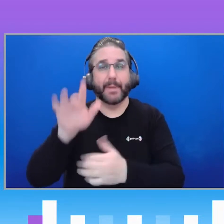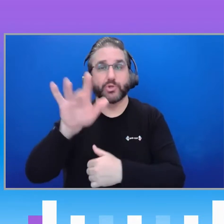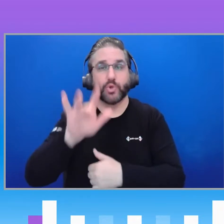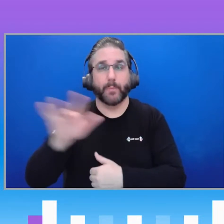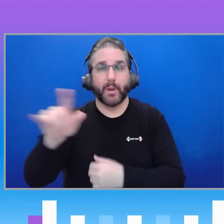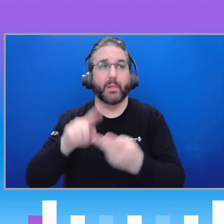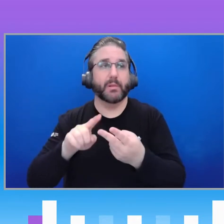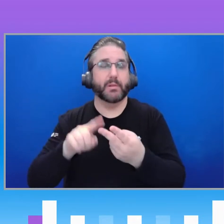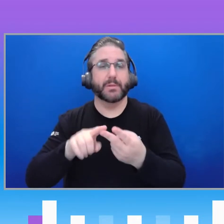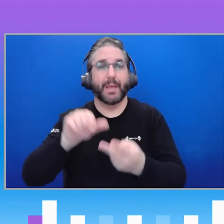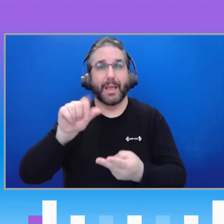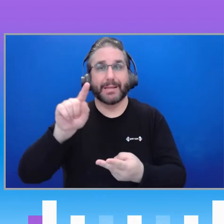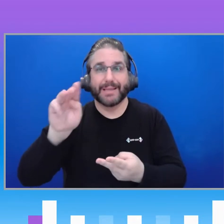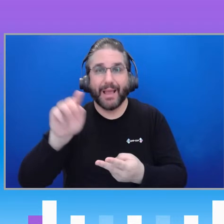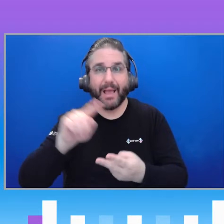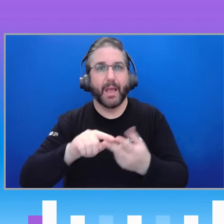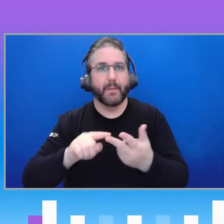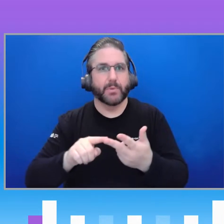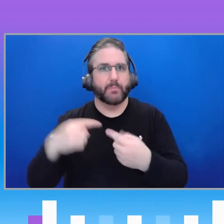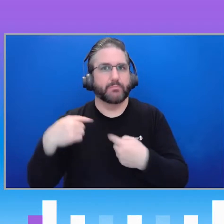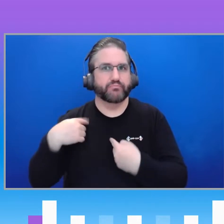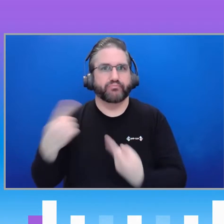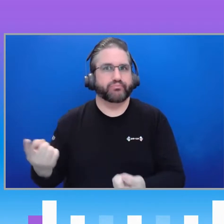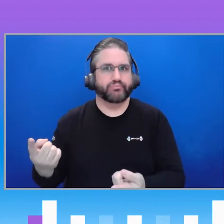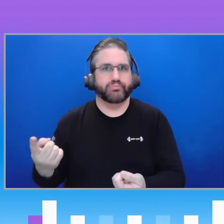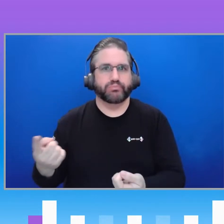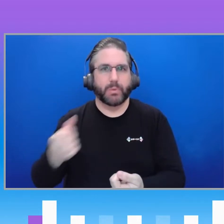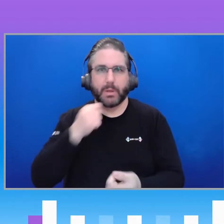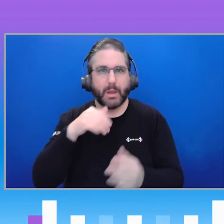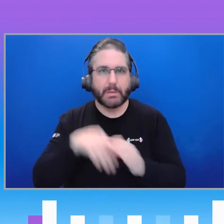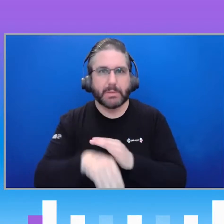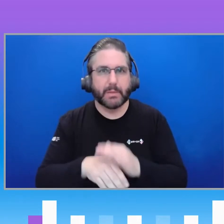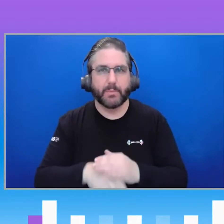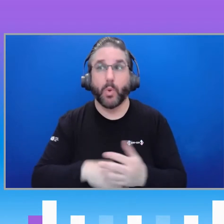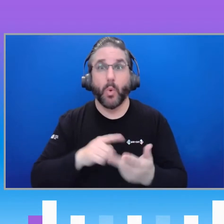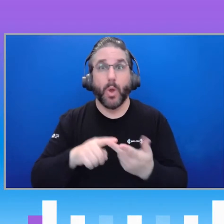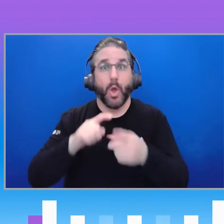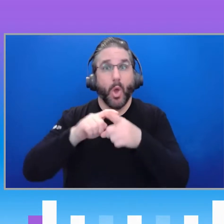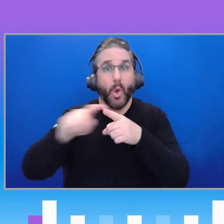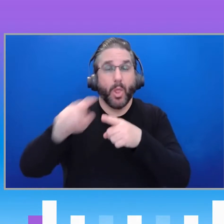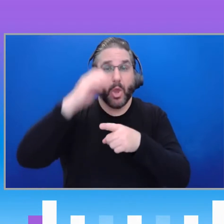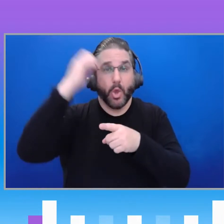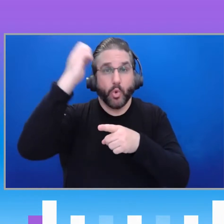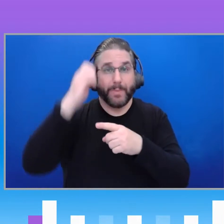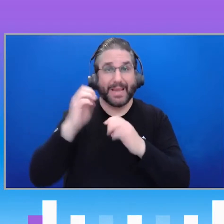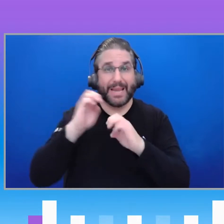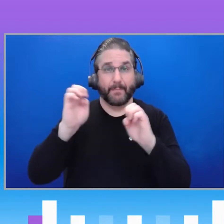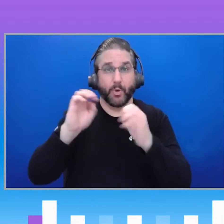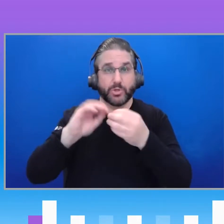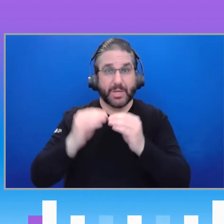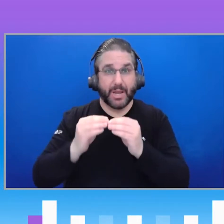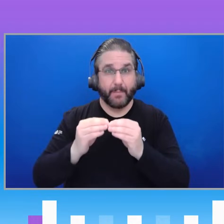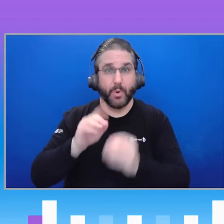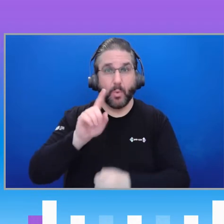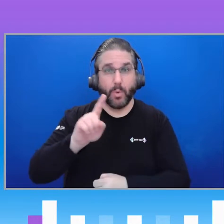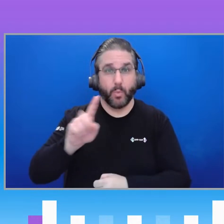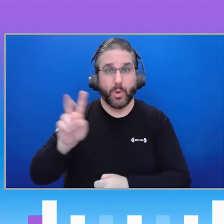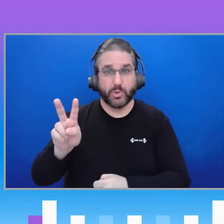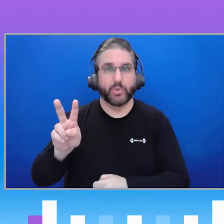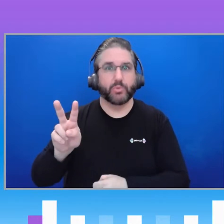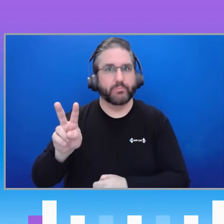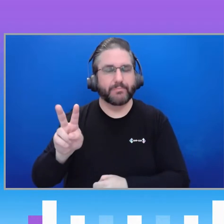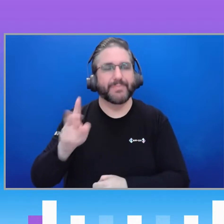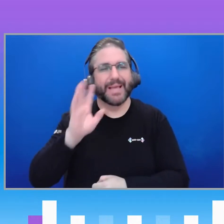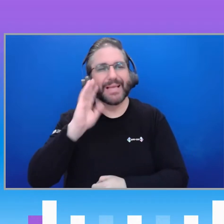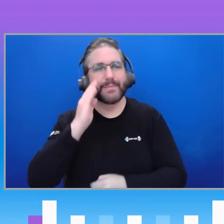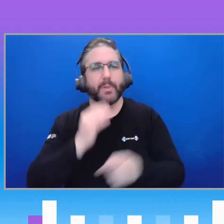the possibility of calling the European emergency number 112, similar to the 911